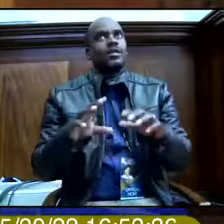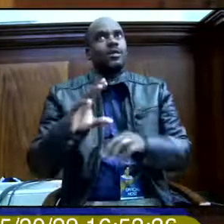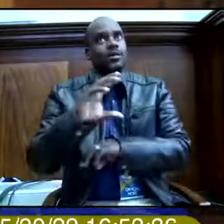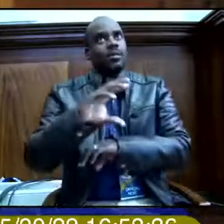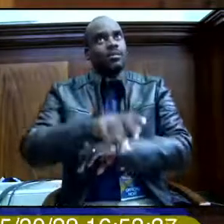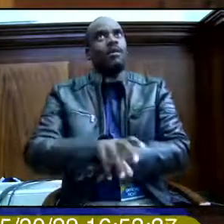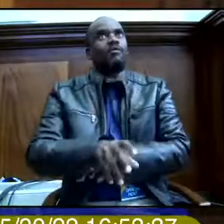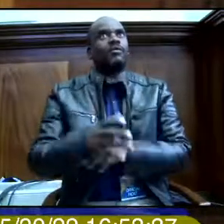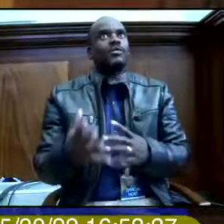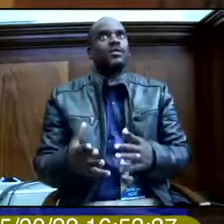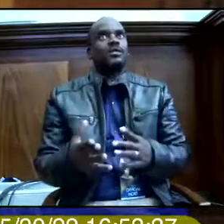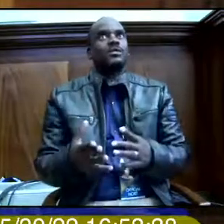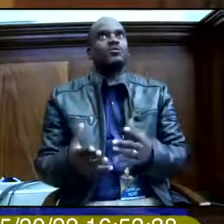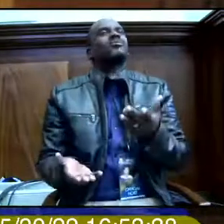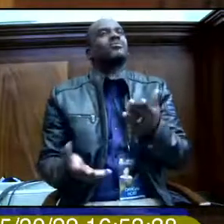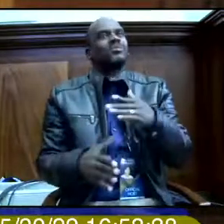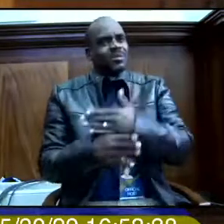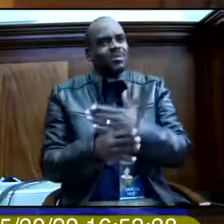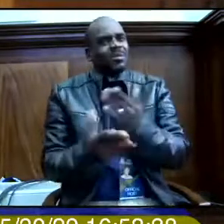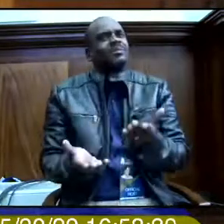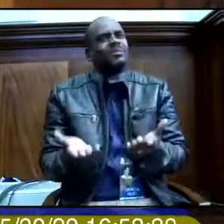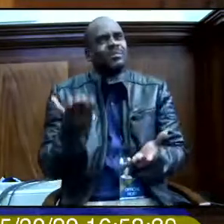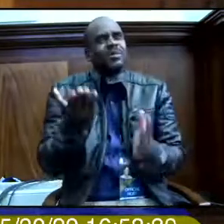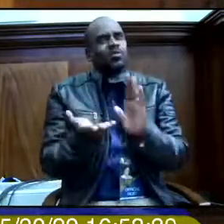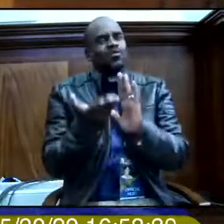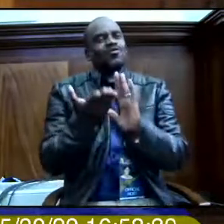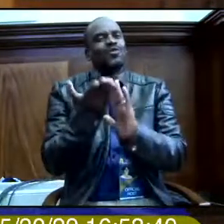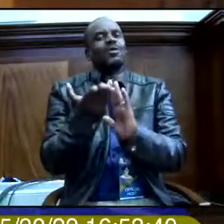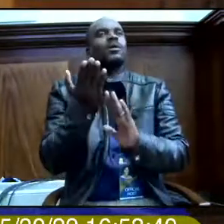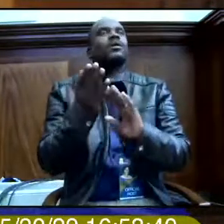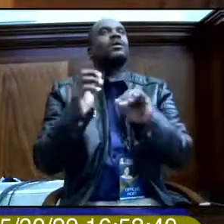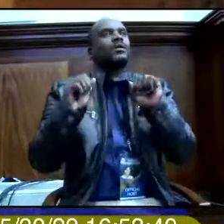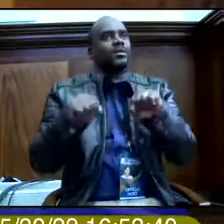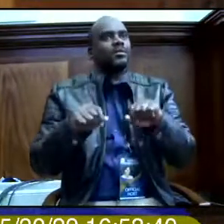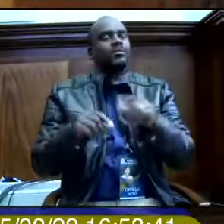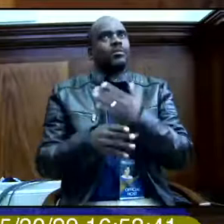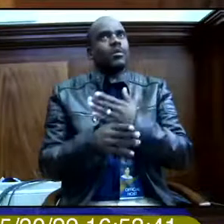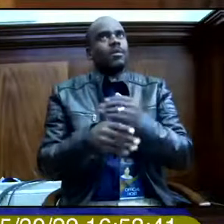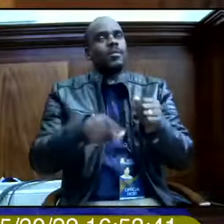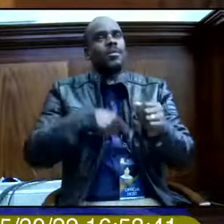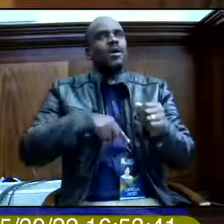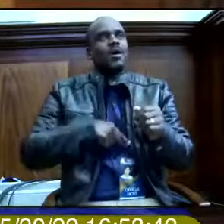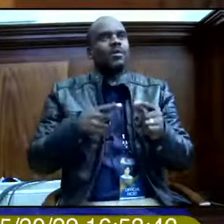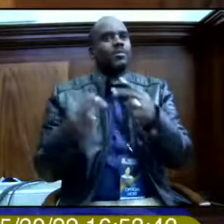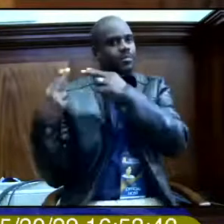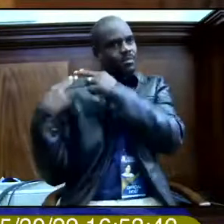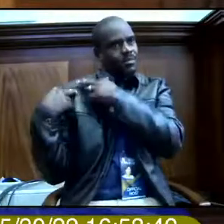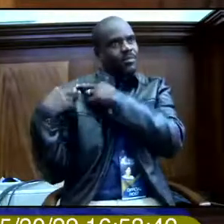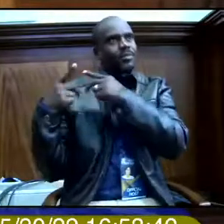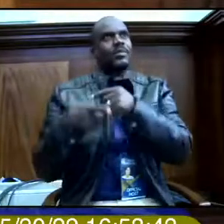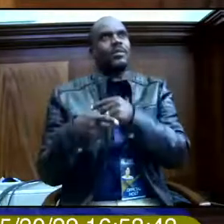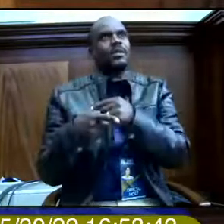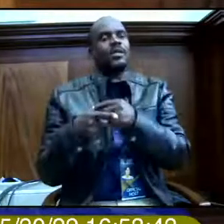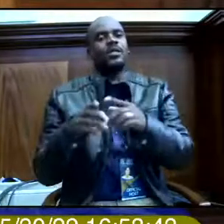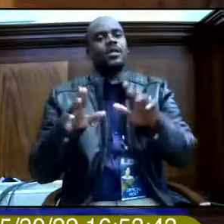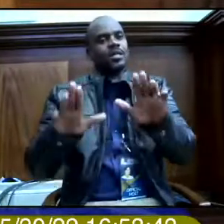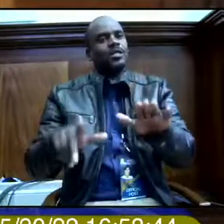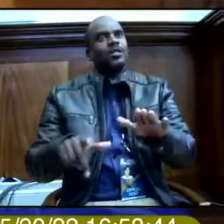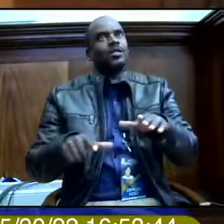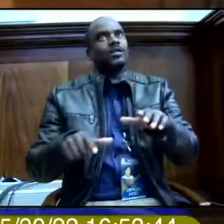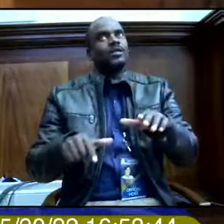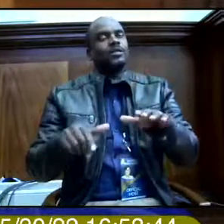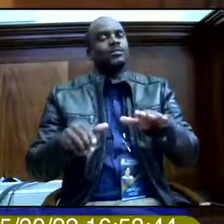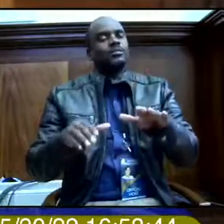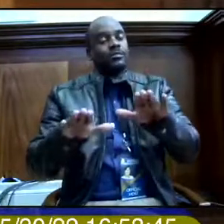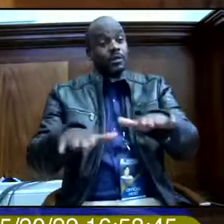to pick up and will be able to say how to where do we then direct our response as the custodians of the law remain